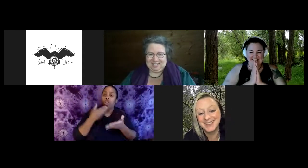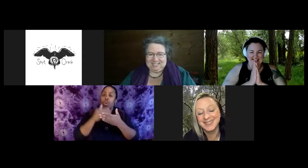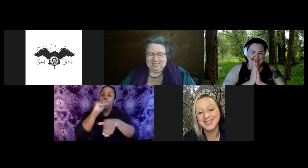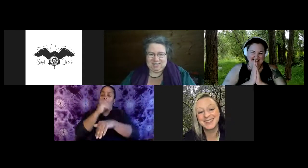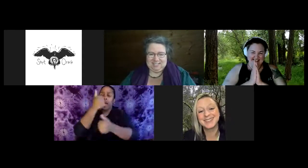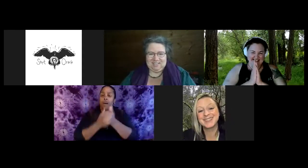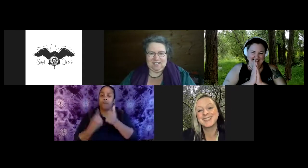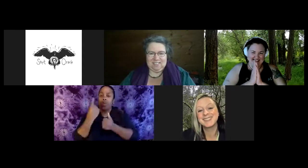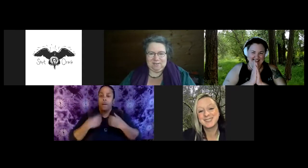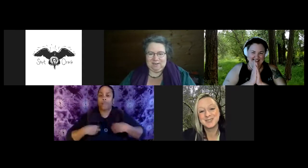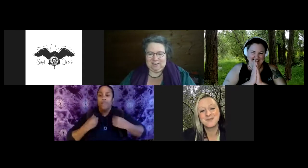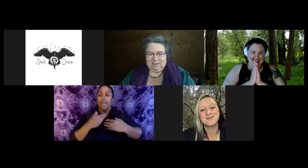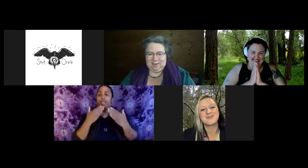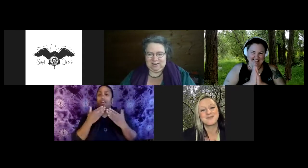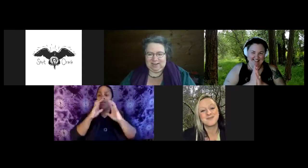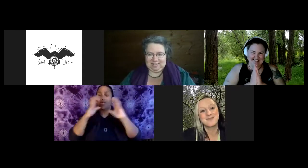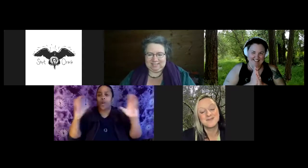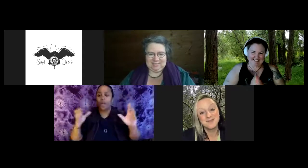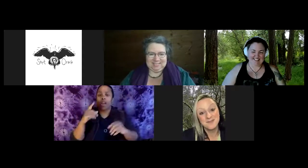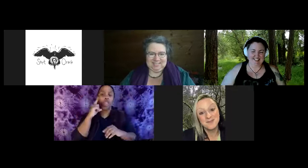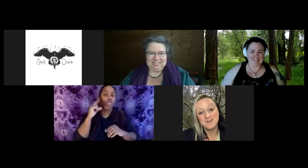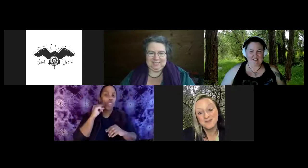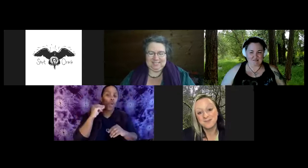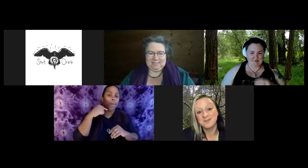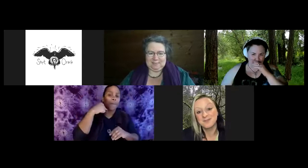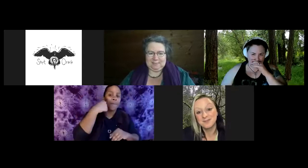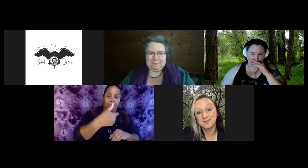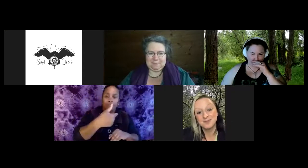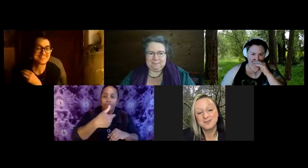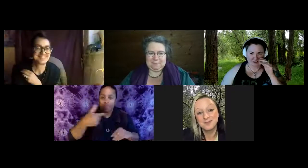great. Thank you so much. All right, Thorne, you are next.